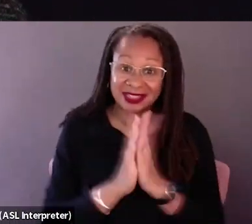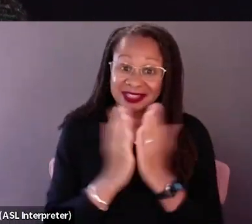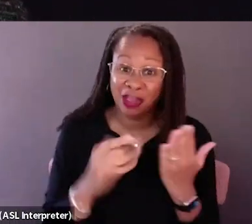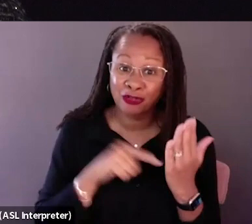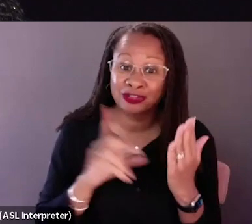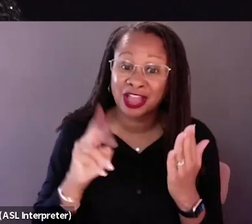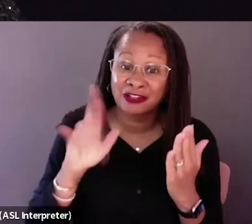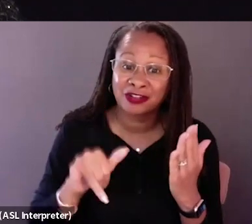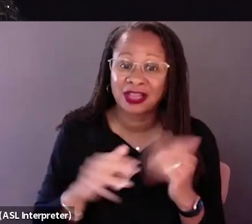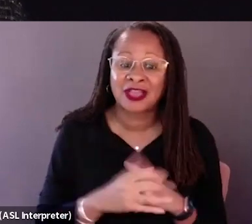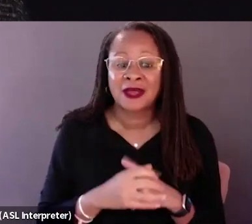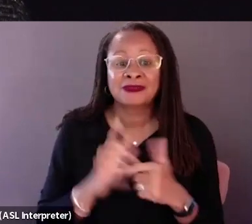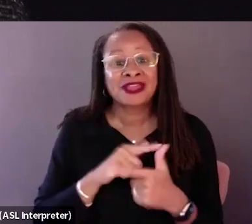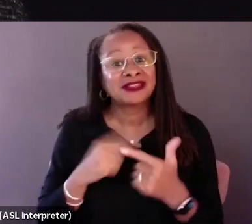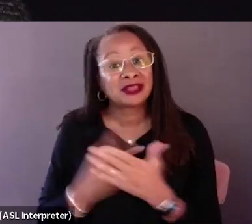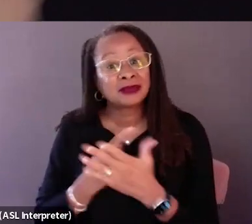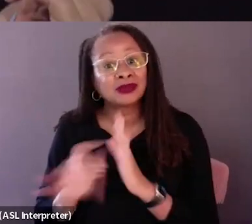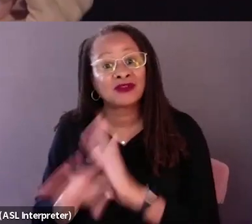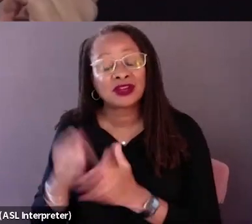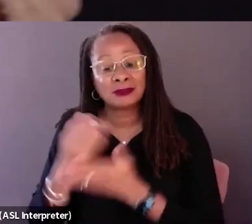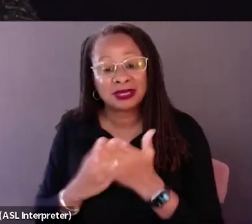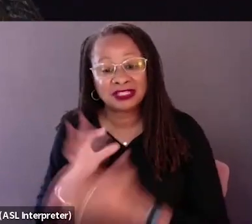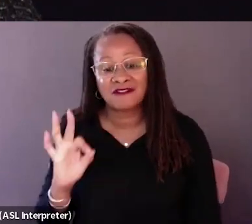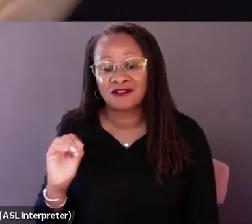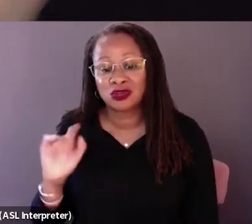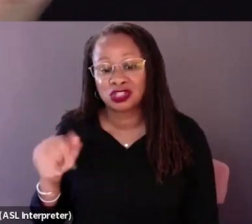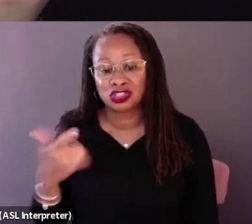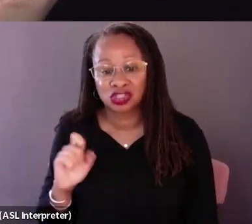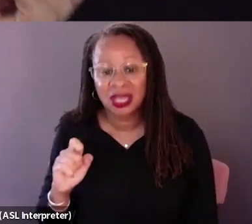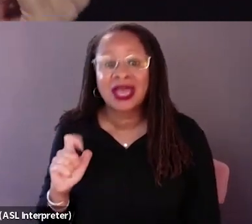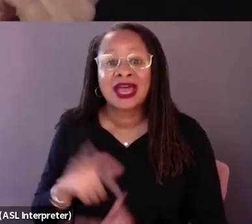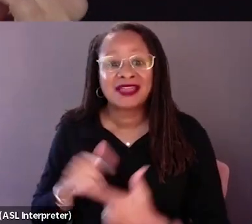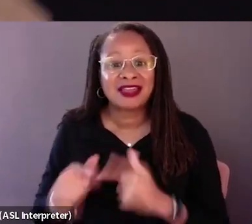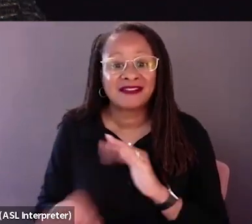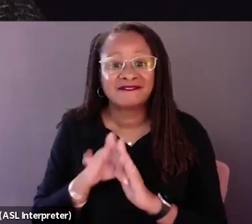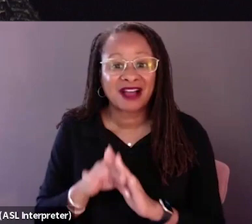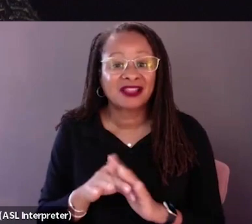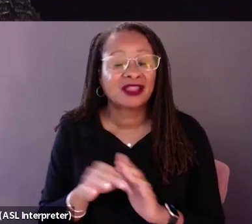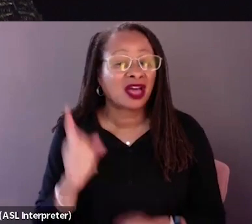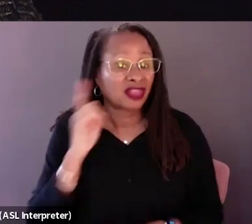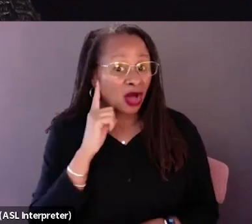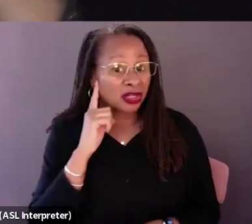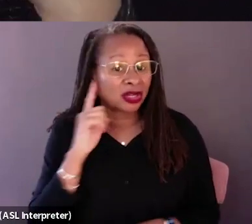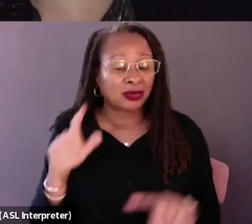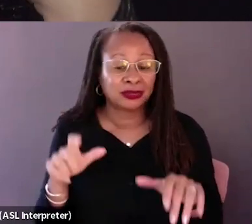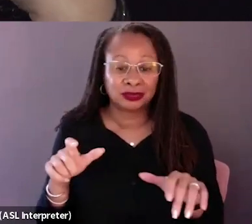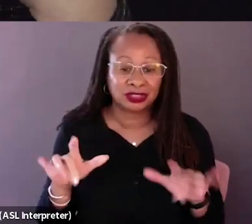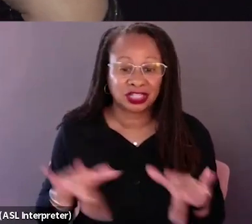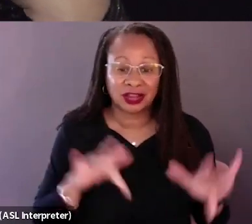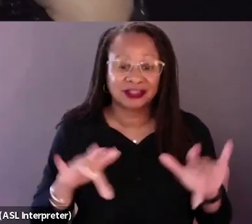was times where we would find a piece of footage and go try to find the audio diary that matched up to it. For example, the